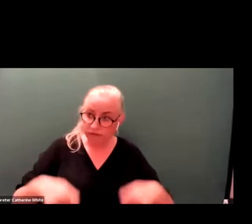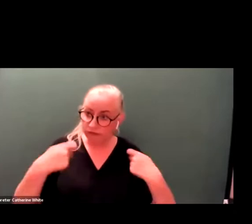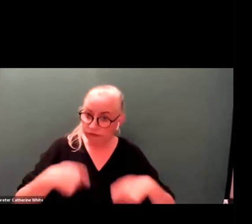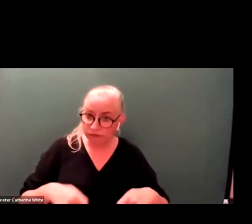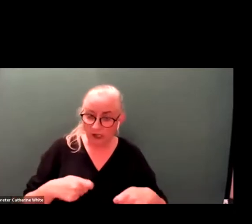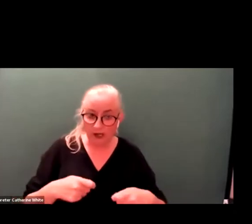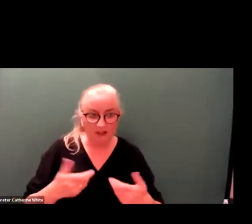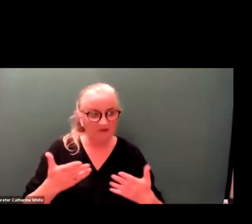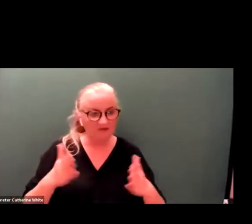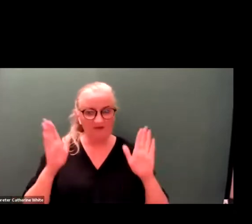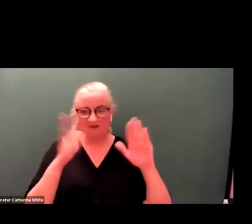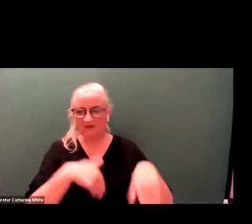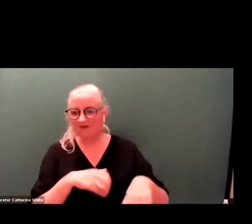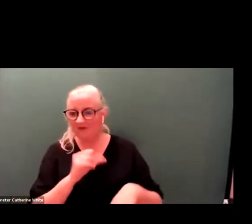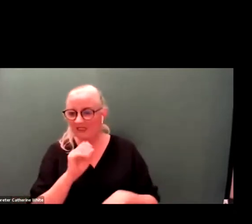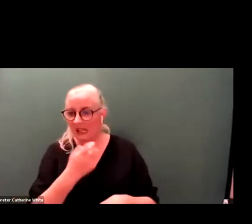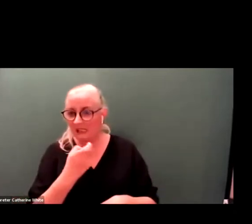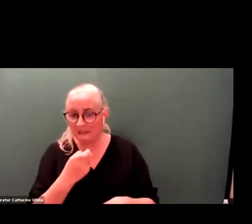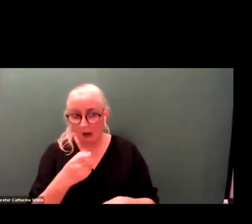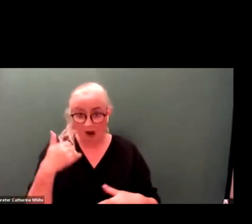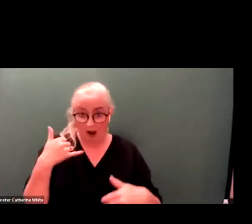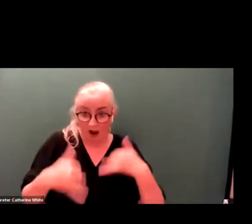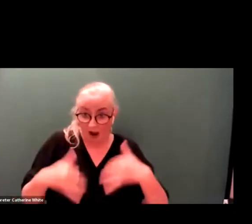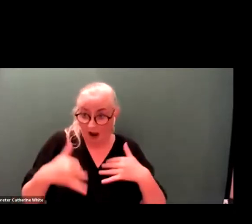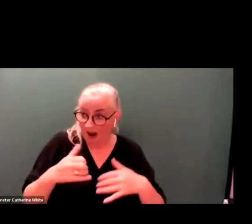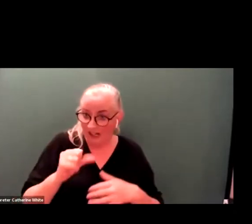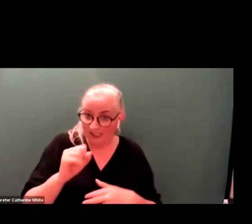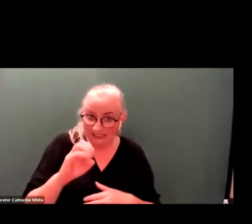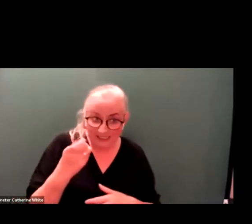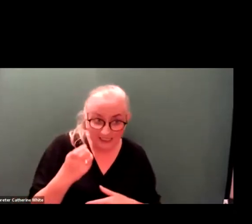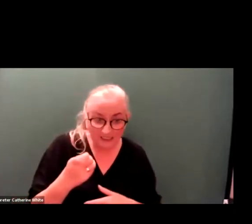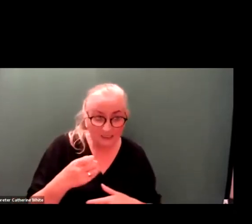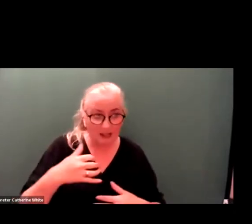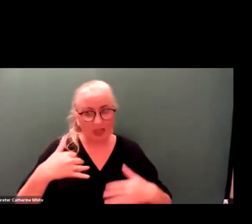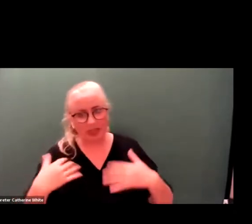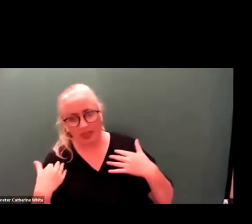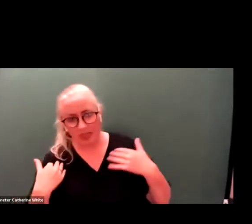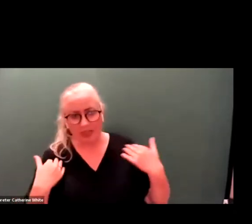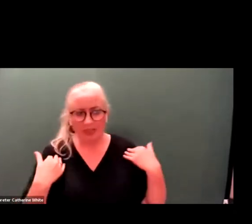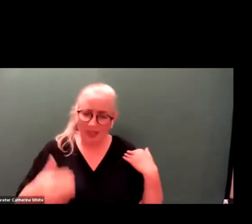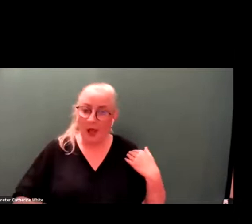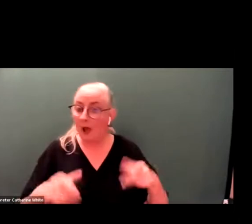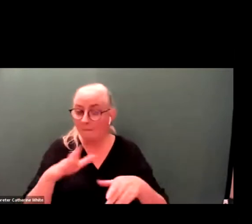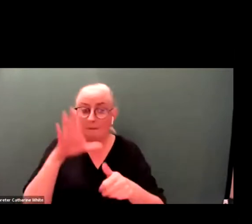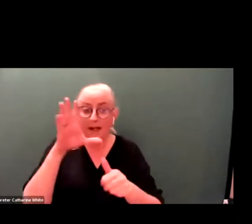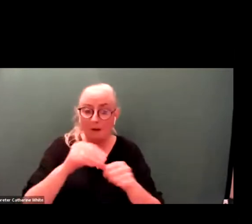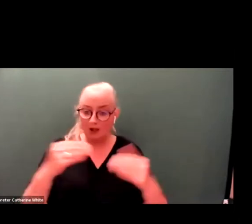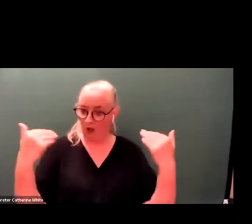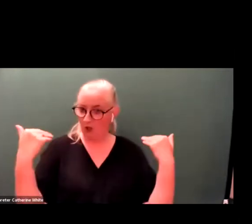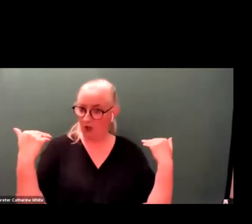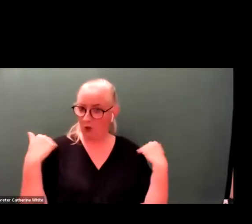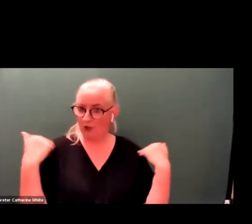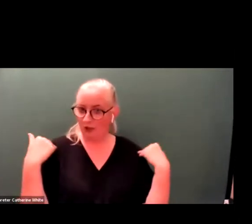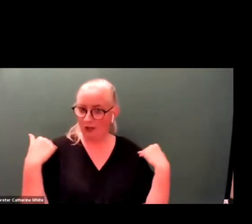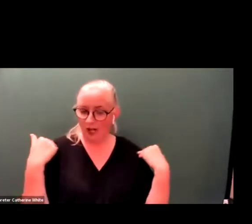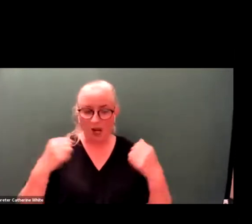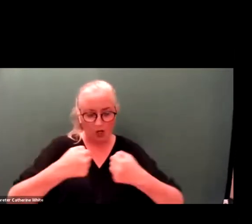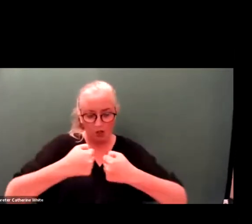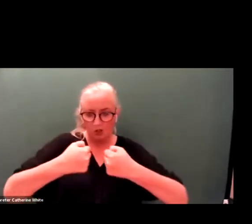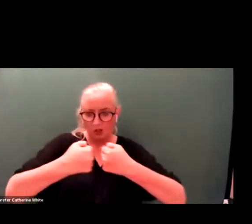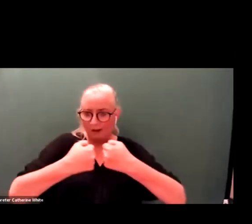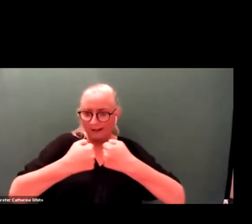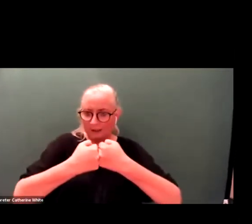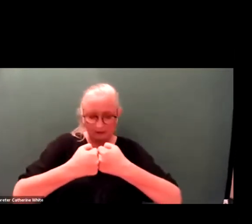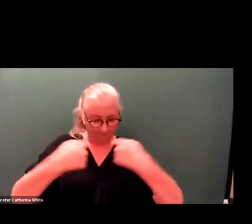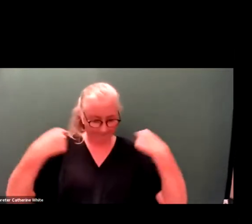sex drive, painful intercourse, weight gain, aches and pains, particularly in the shoulders, and weirdly the thumb joints tend to be a really common